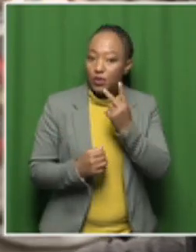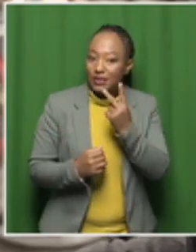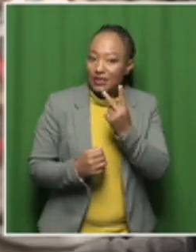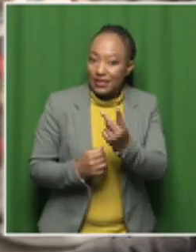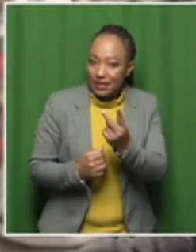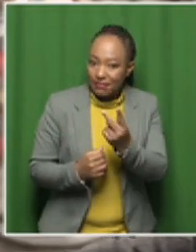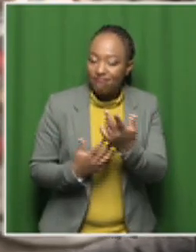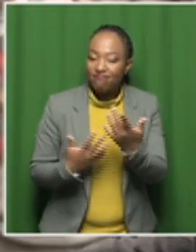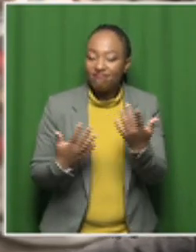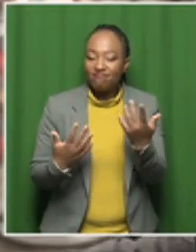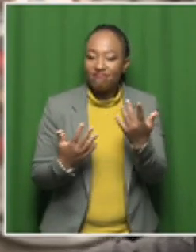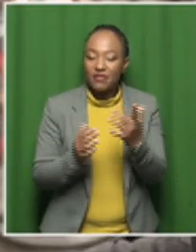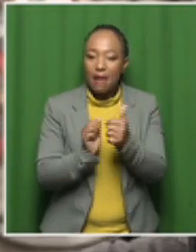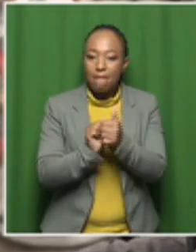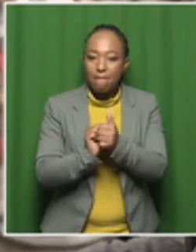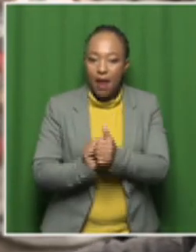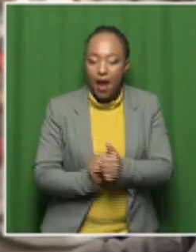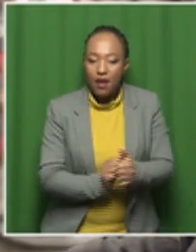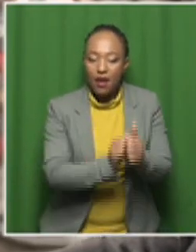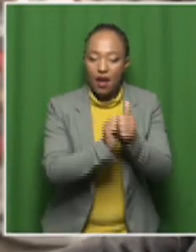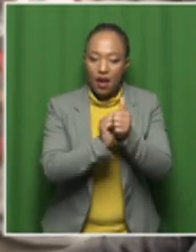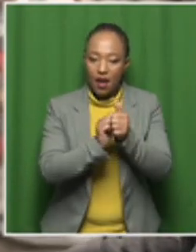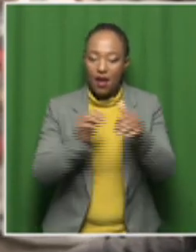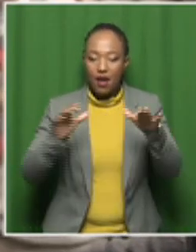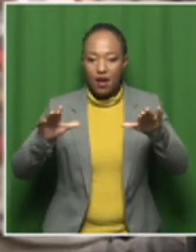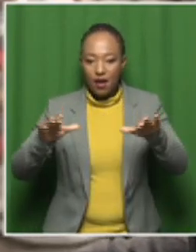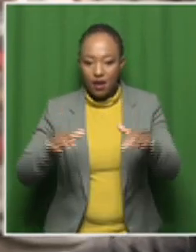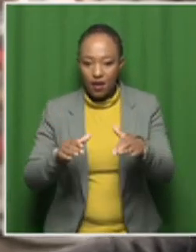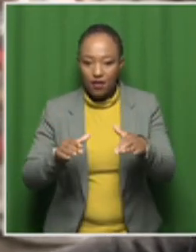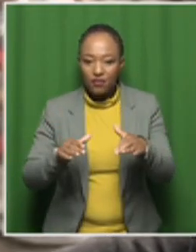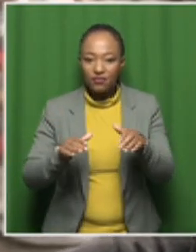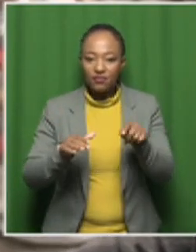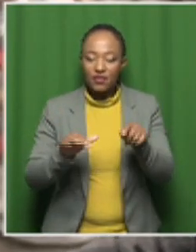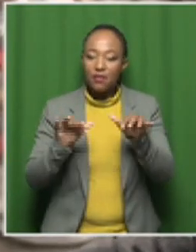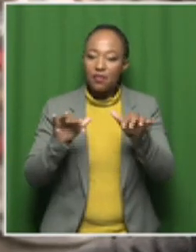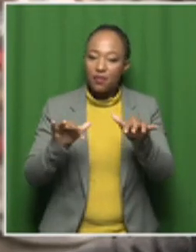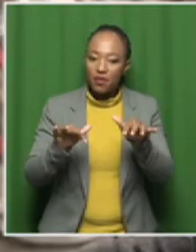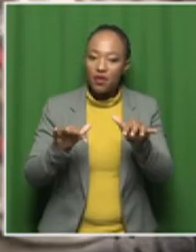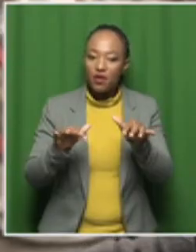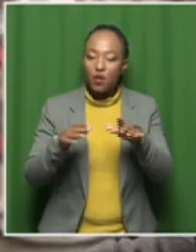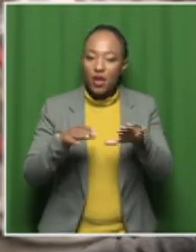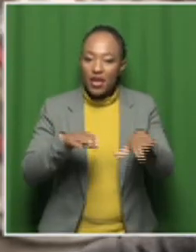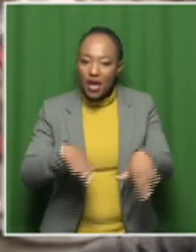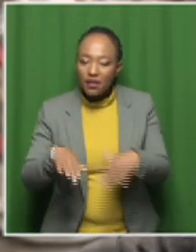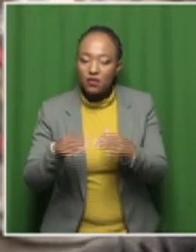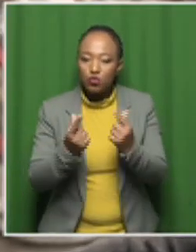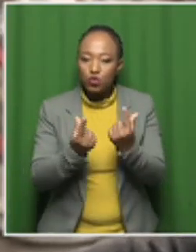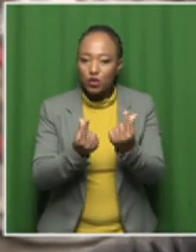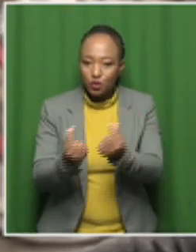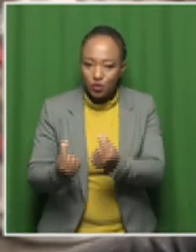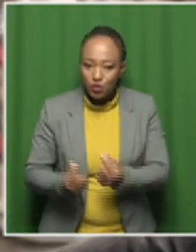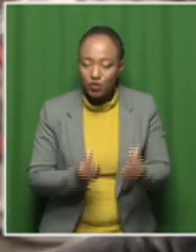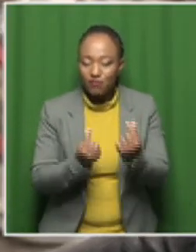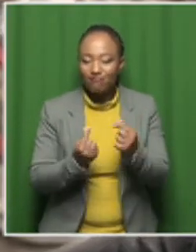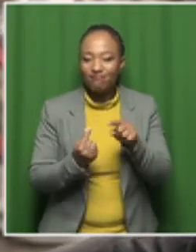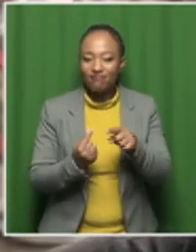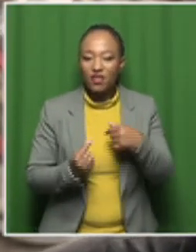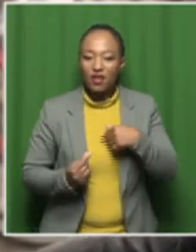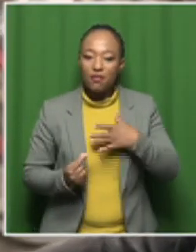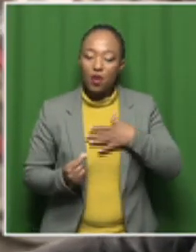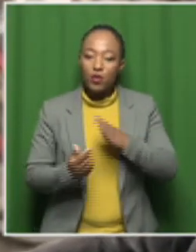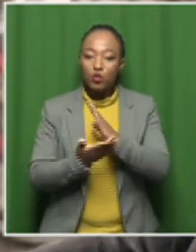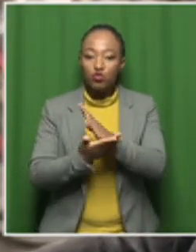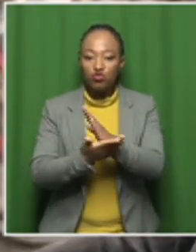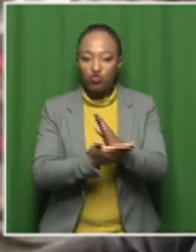today is the partners, you know, the people that make these partnerships in action, and meet them and talk to them. And what I want to share with